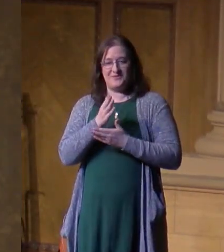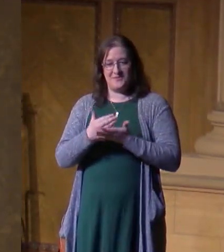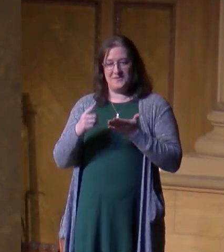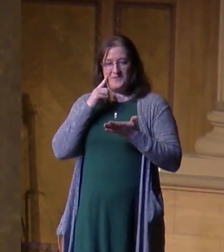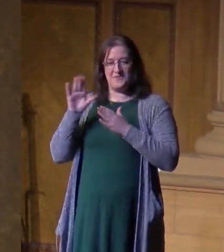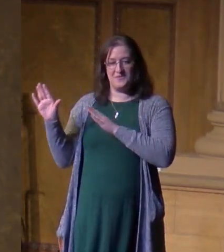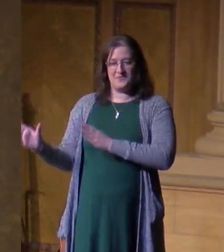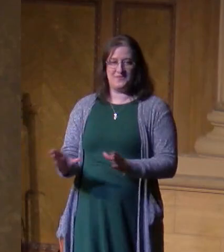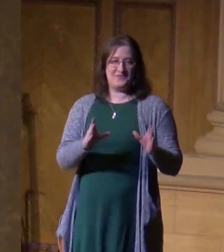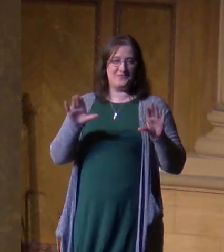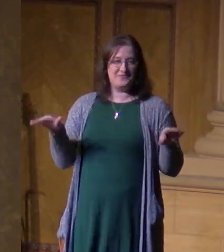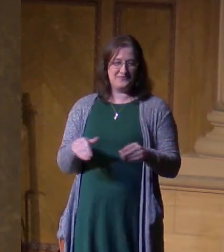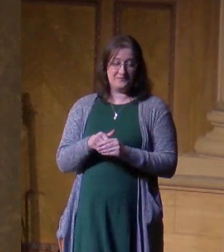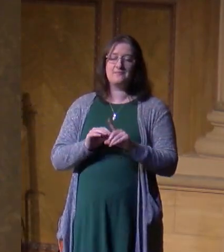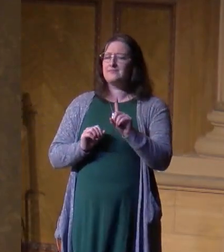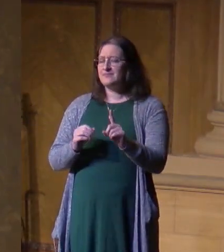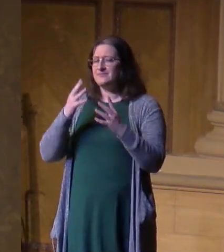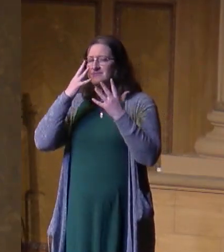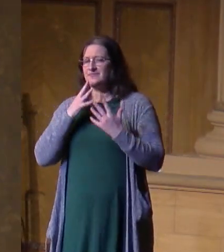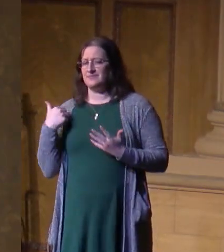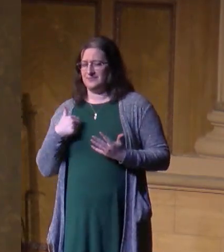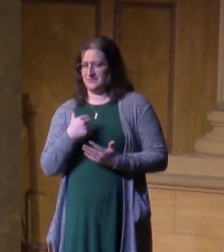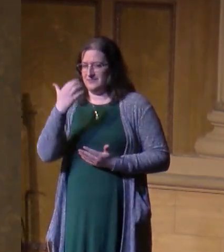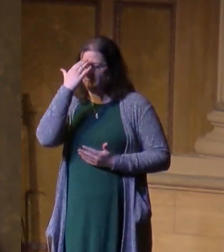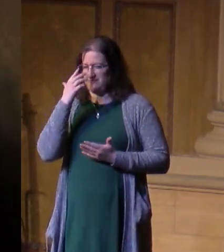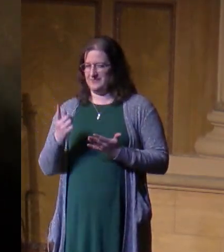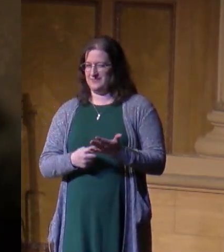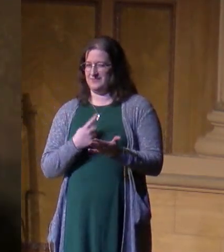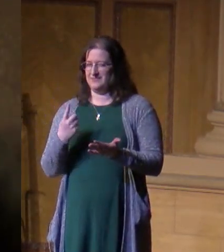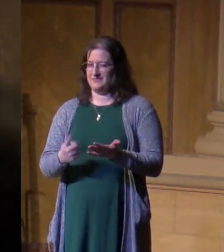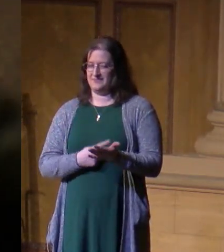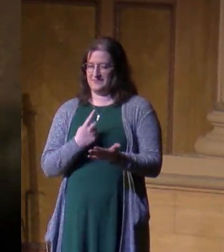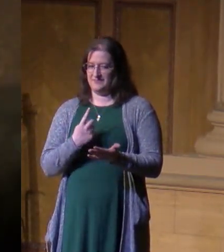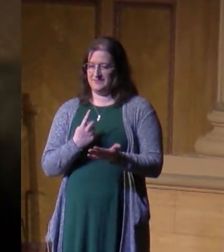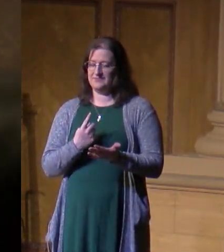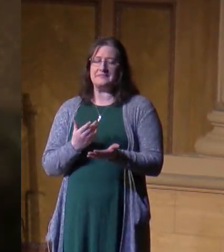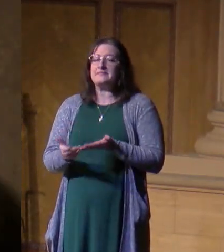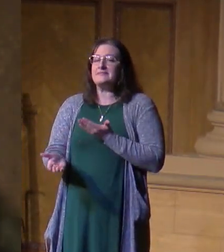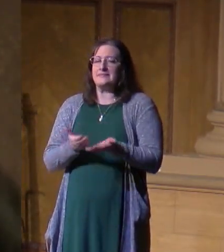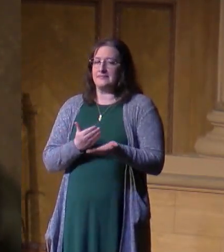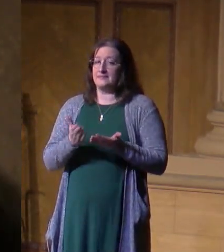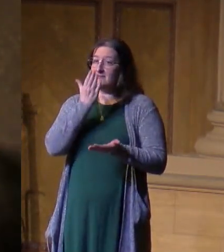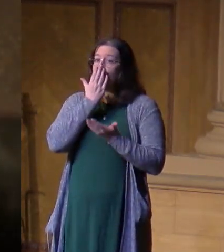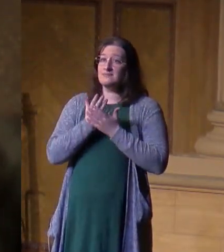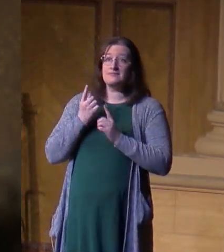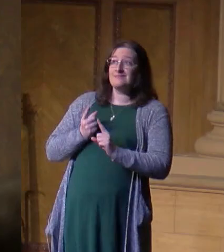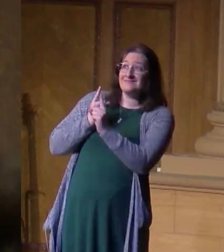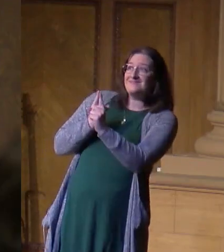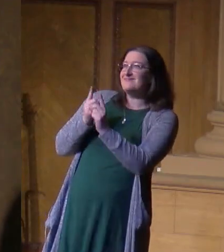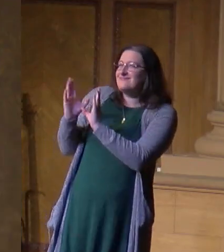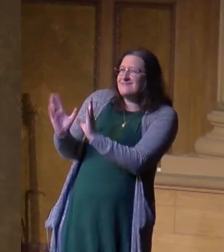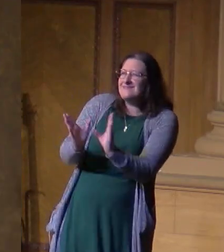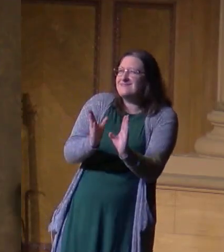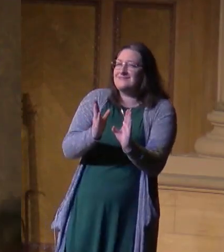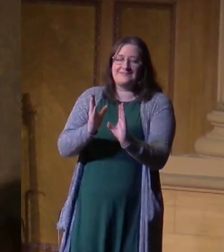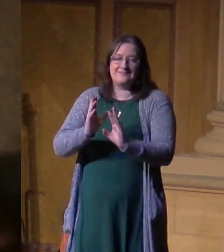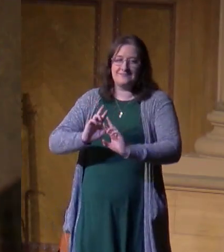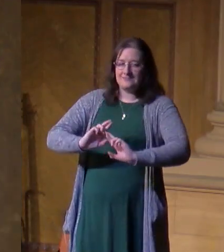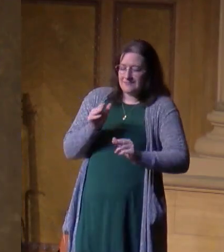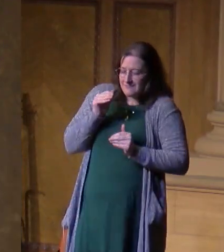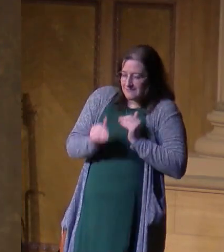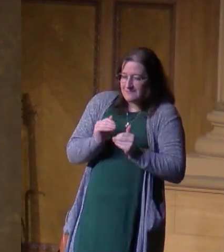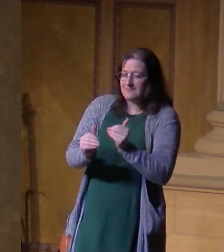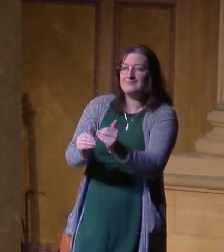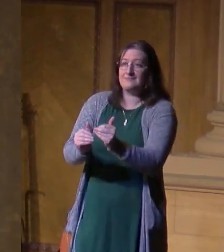a wedding. But unfortunately, we know that sometimes even with all those good intentions and even with all of those